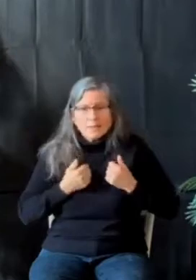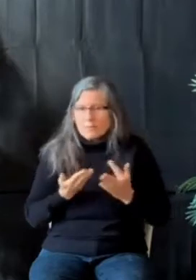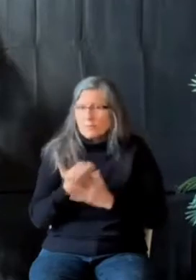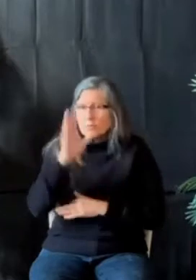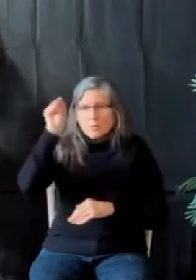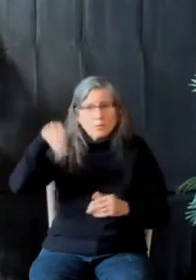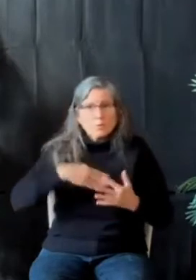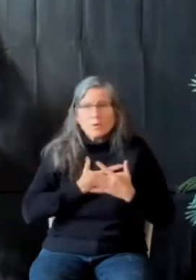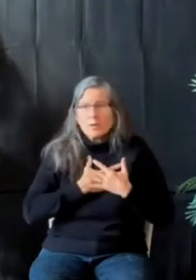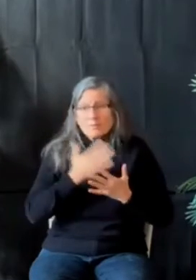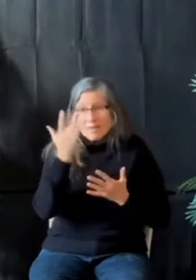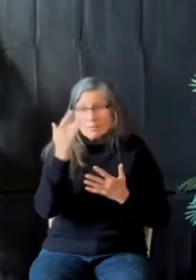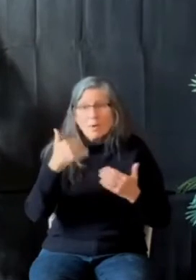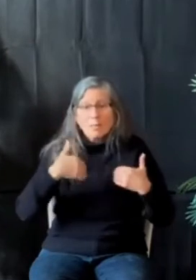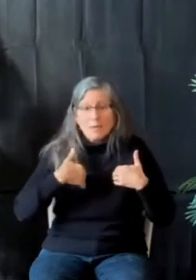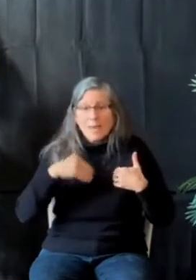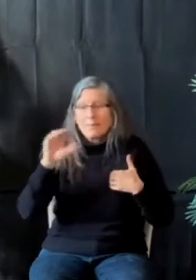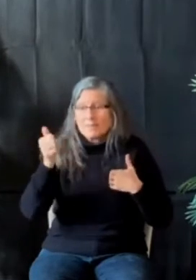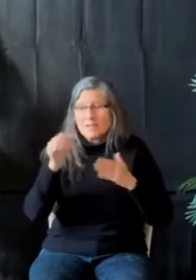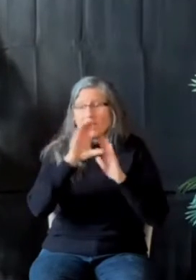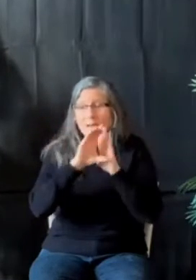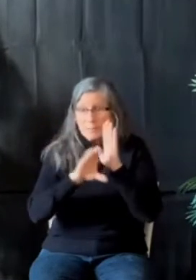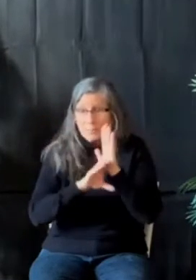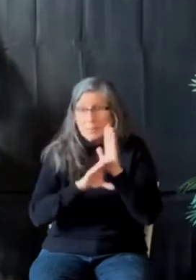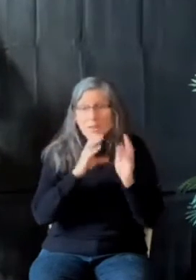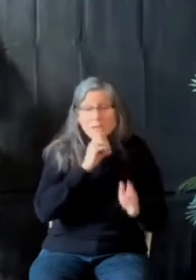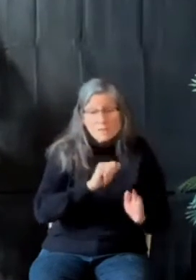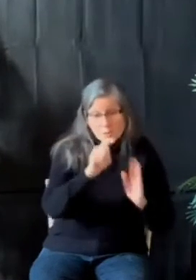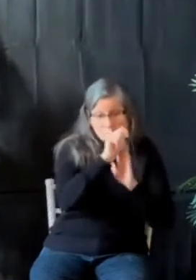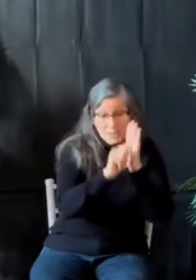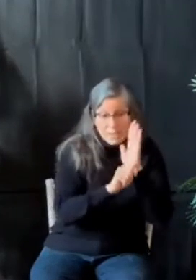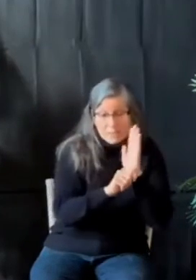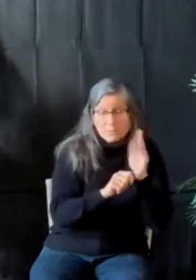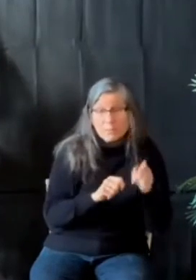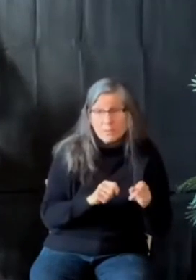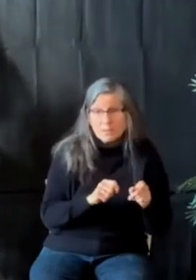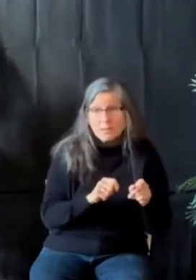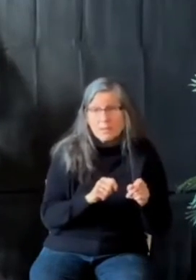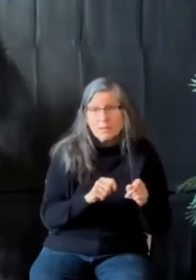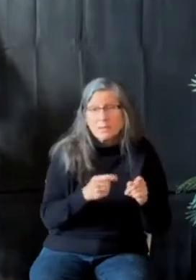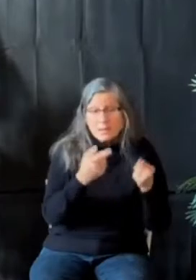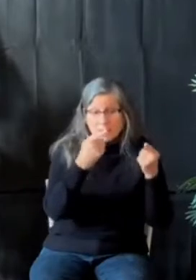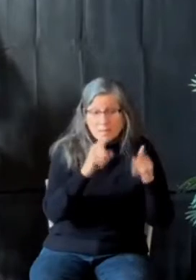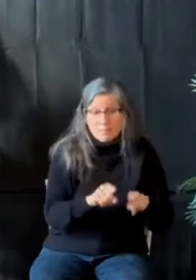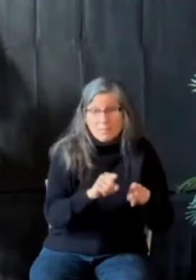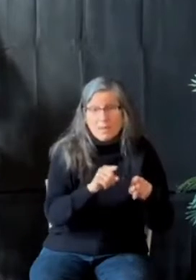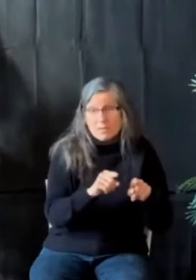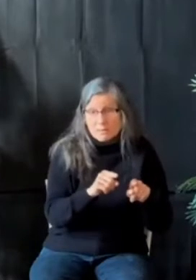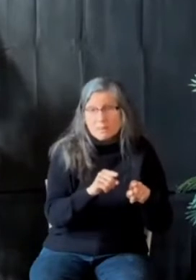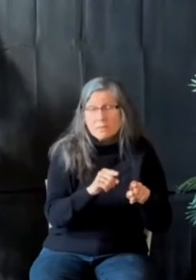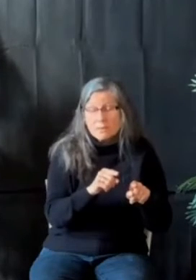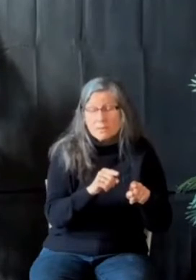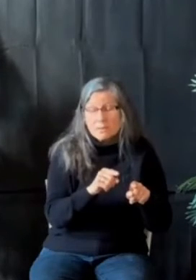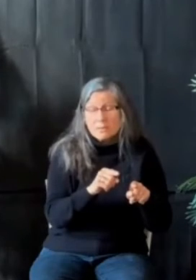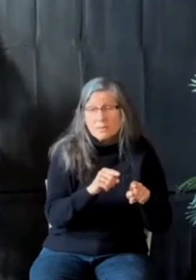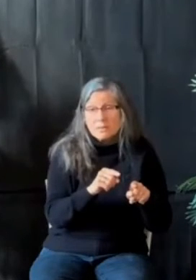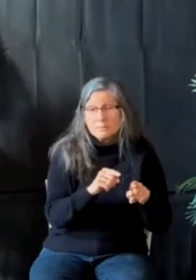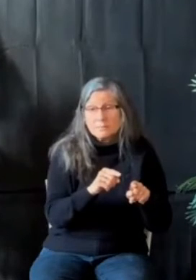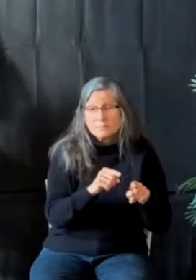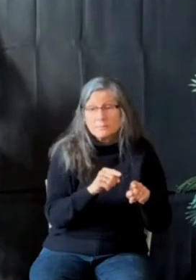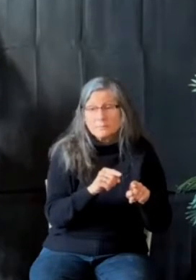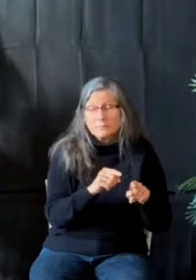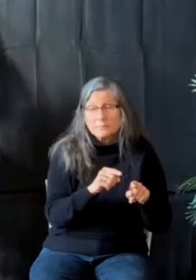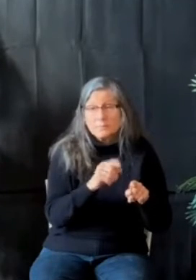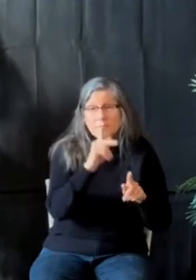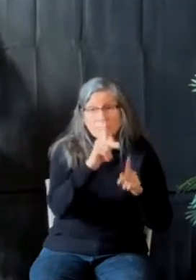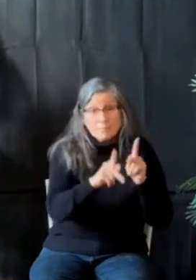Ten Commandments. I don't know if you're aware of this. But in the Old Testament, there was an event that took place. And